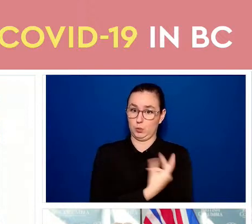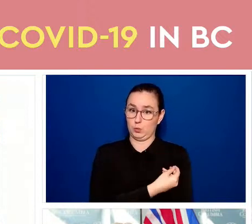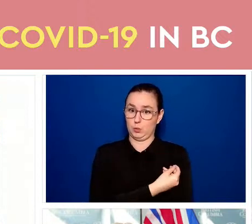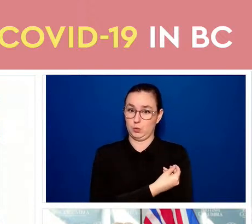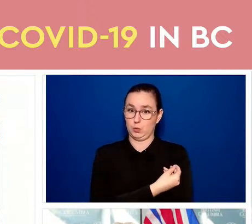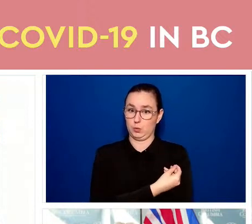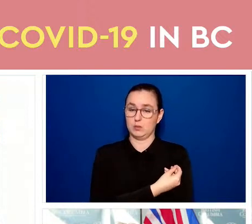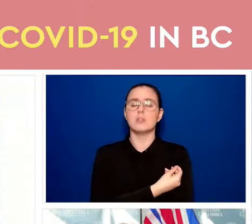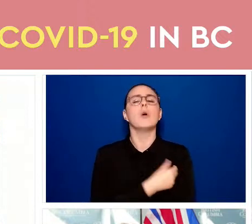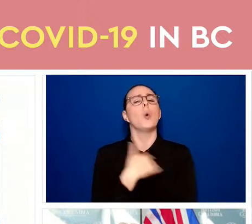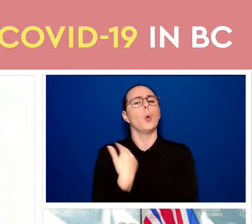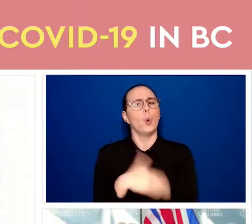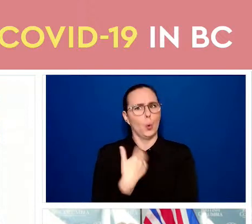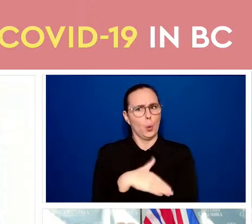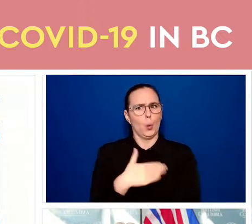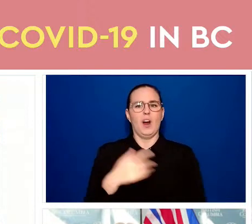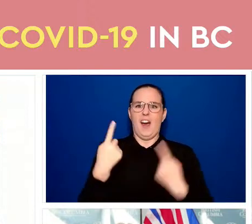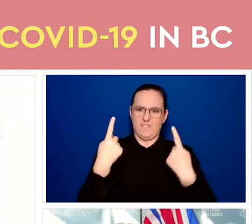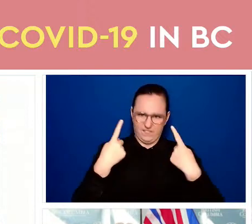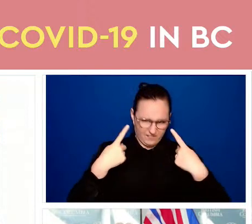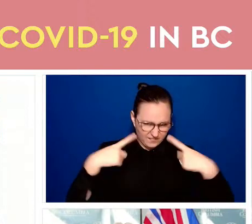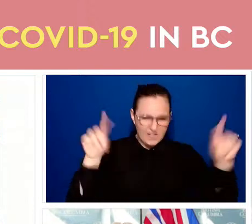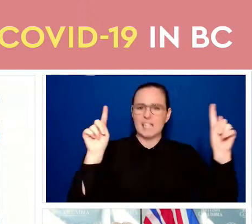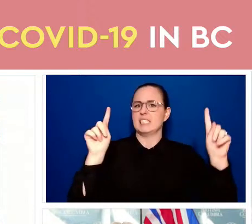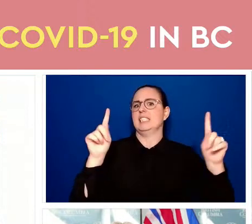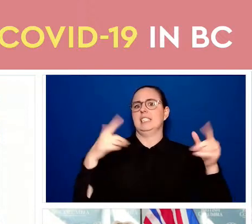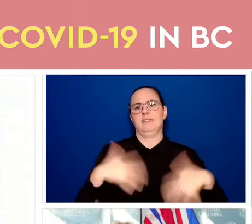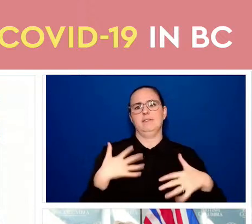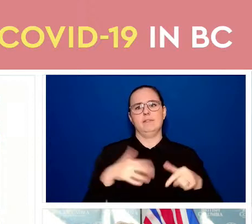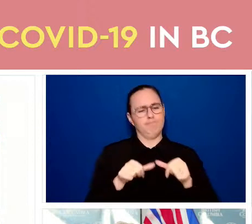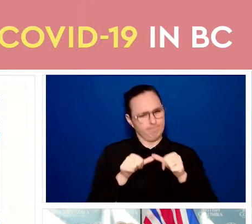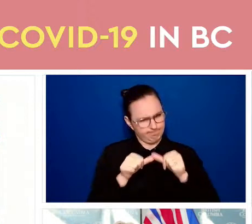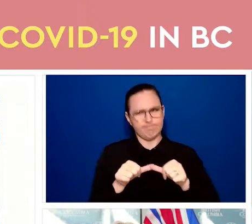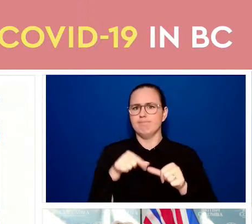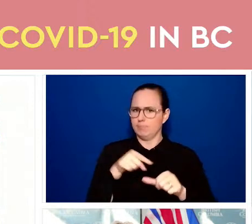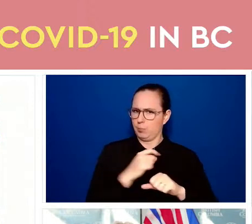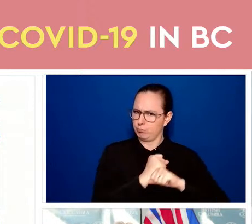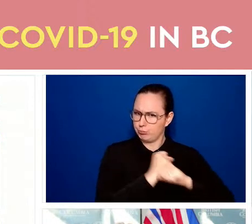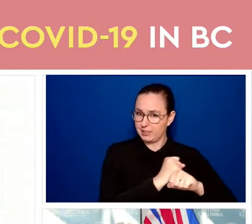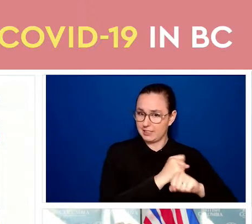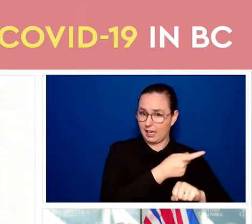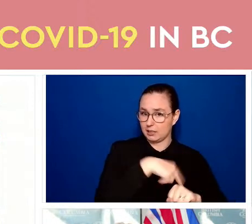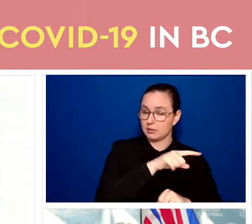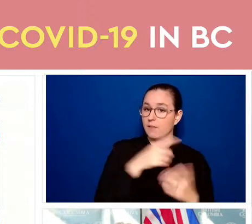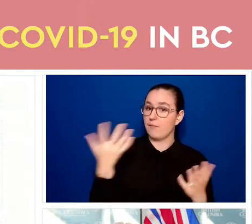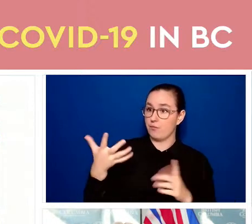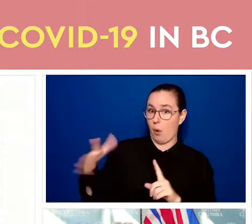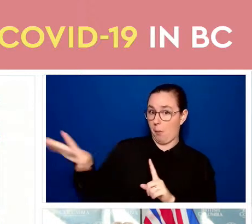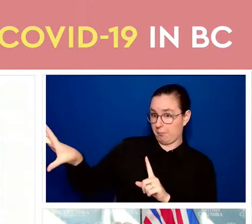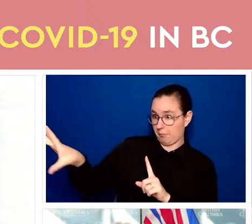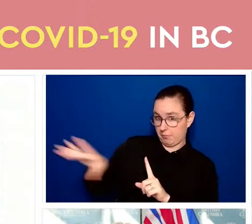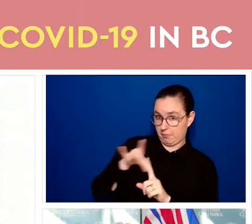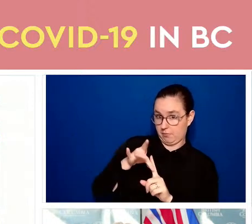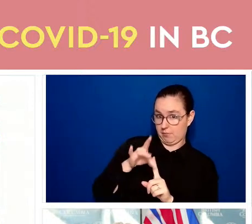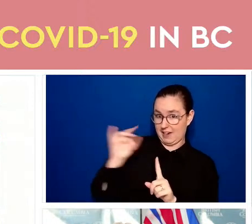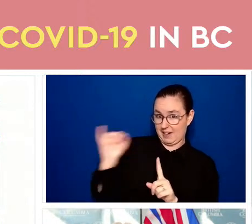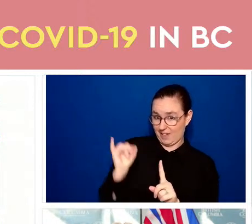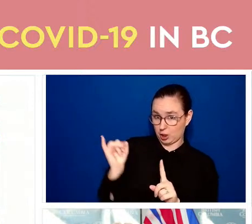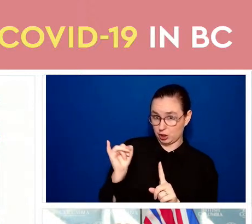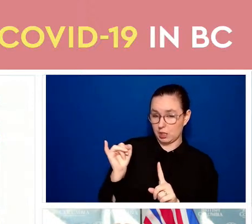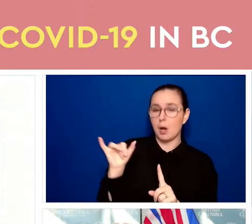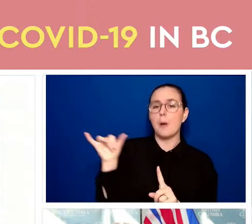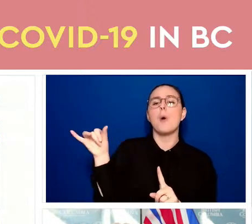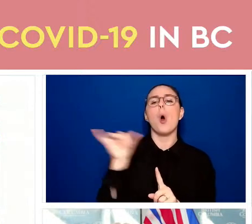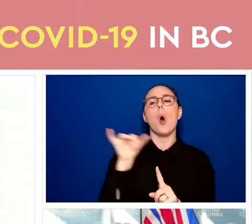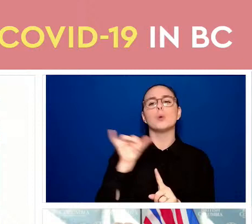highly effective and continues to be protective against both infection and hospitalization across BC.